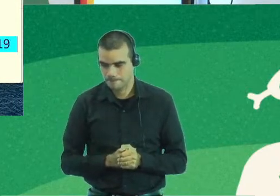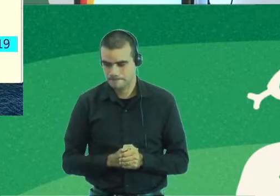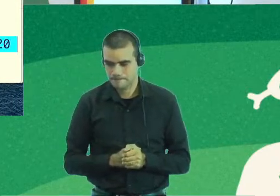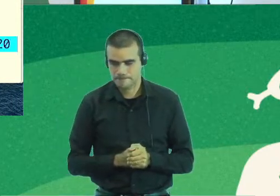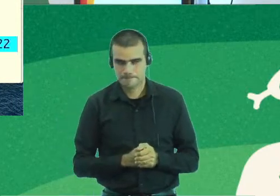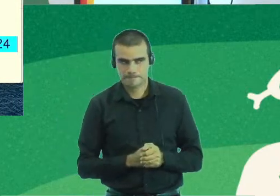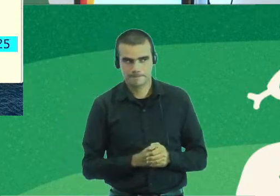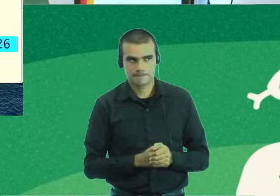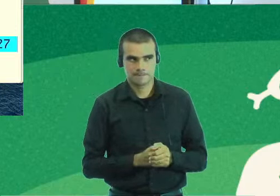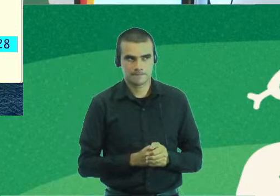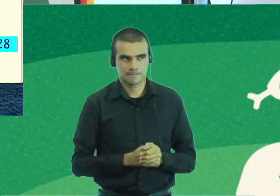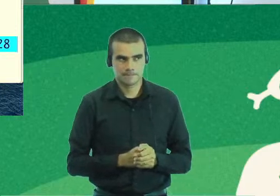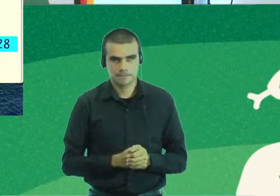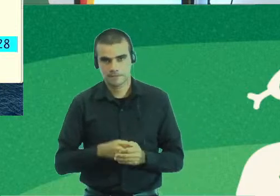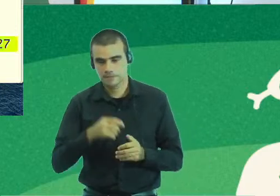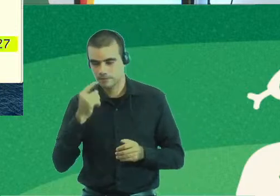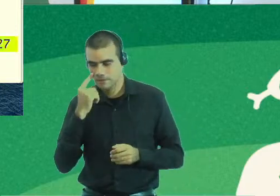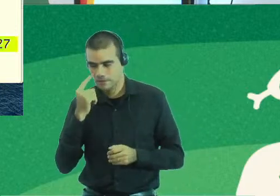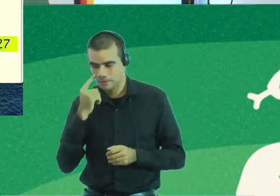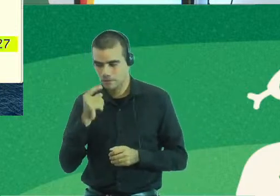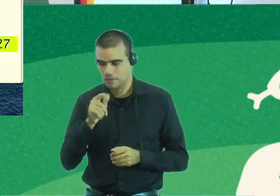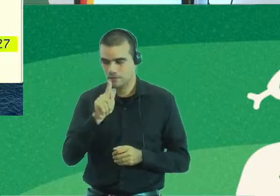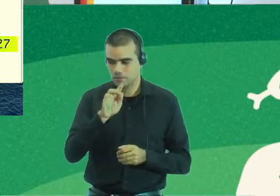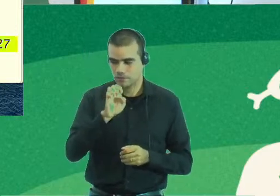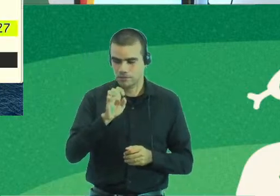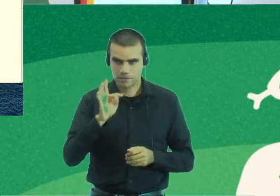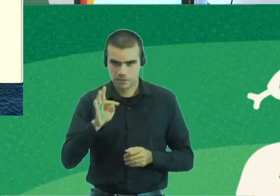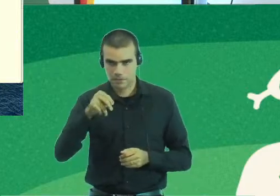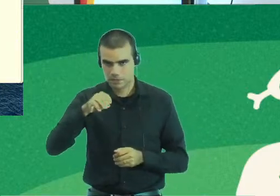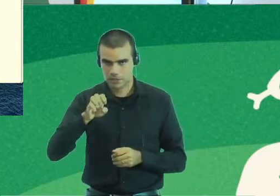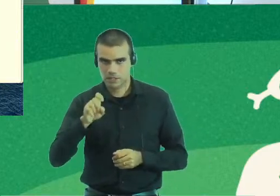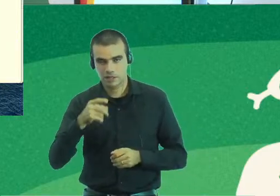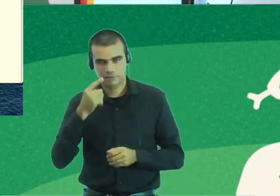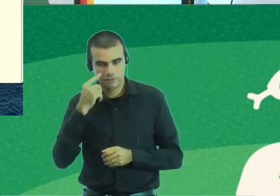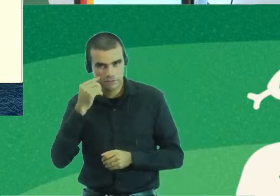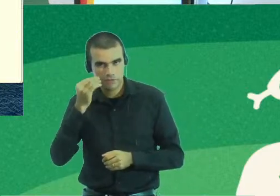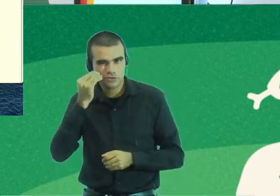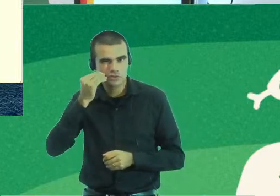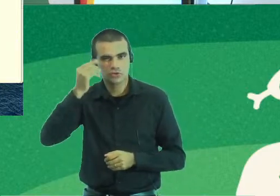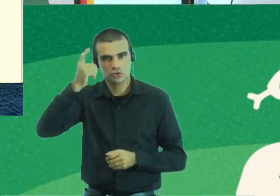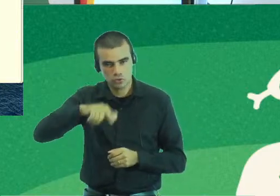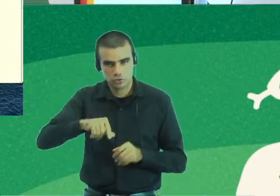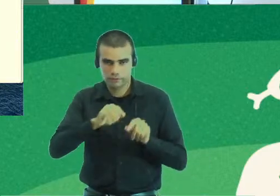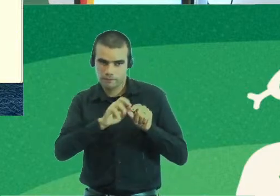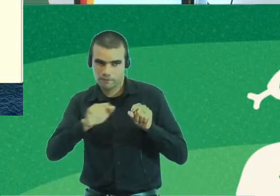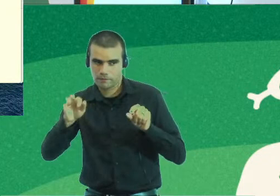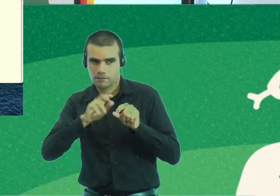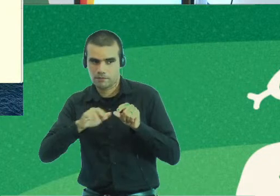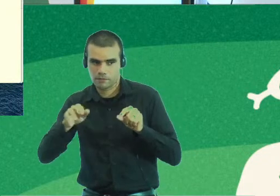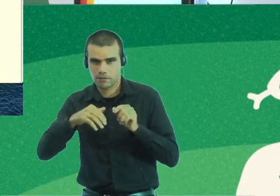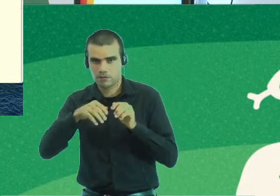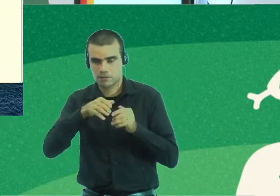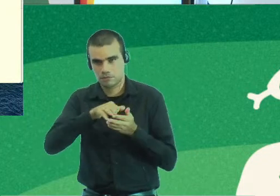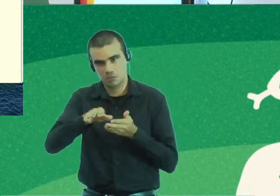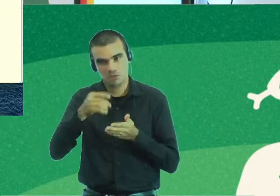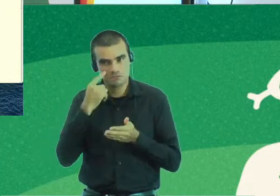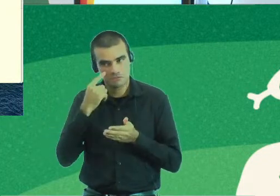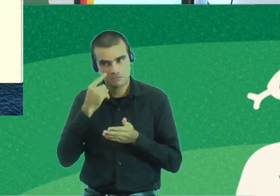I'll get the next one. Yeah, so I'm just going to run this, see if it prints anything out, and hopefully it does.